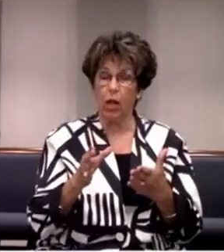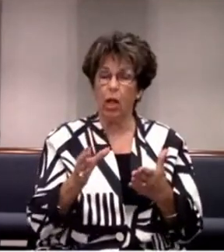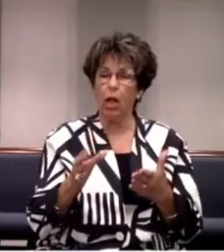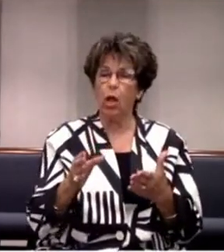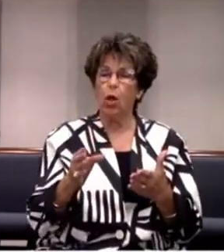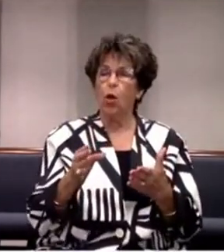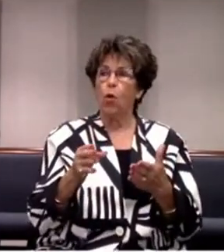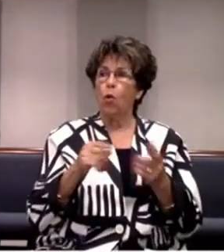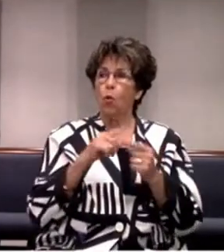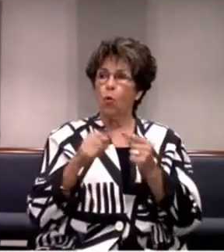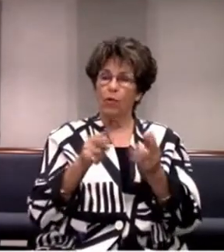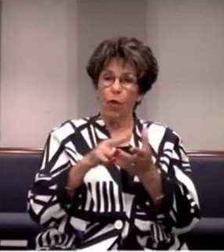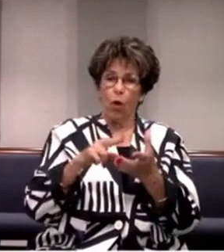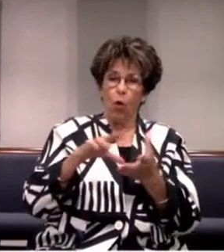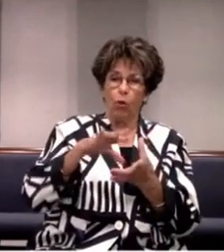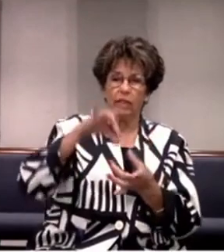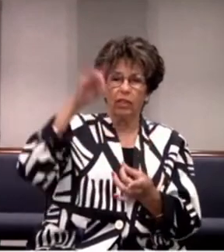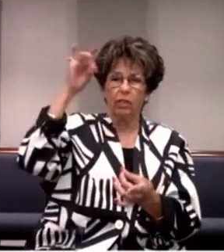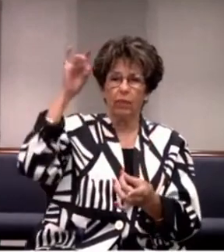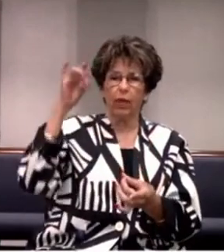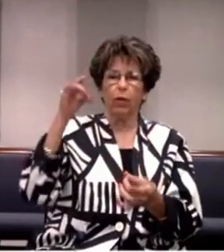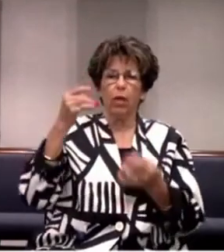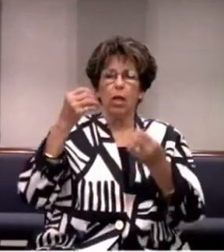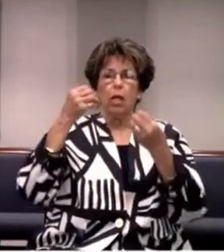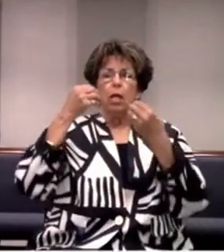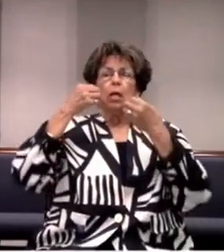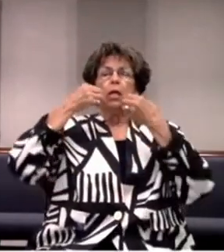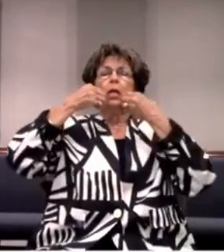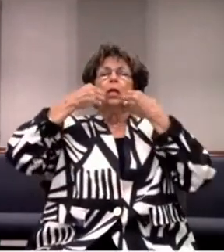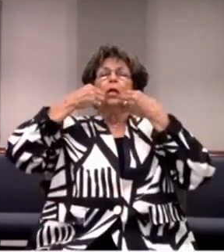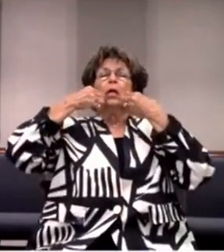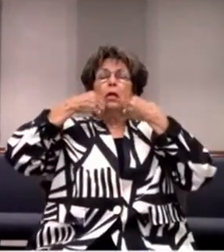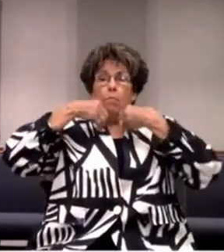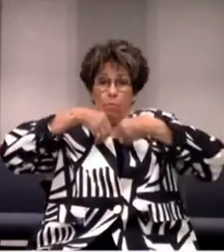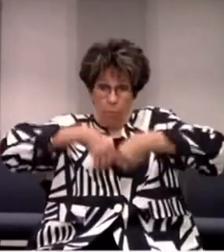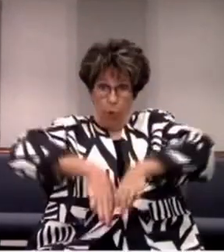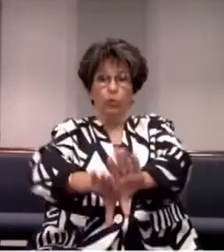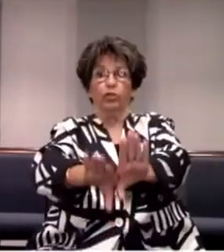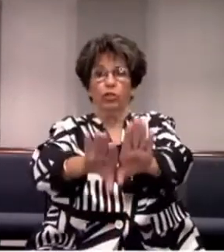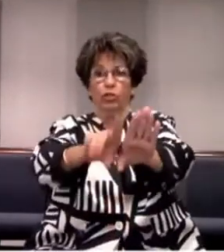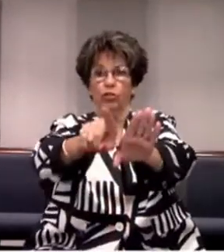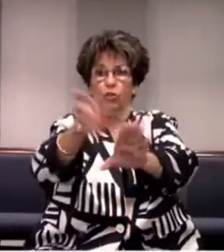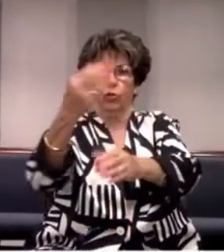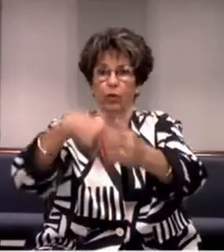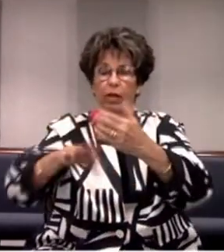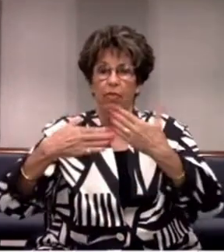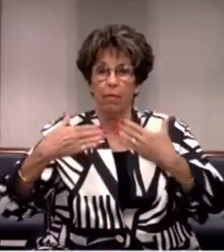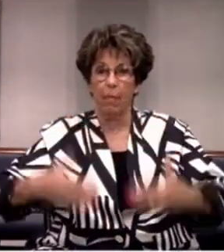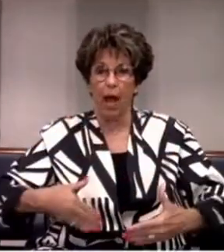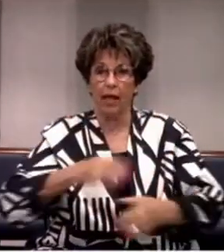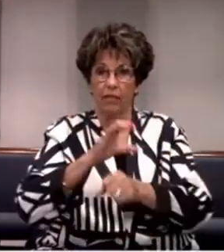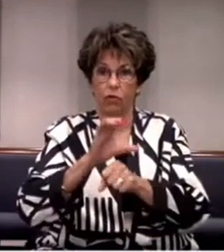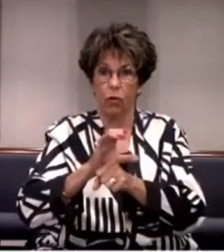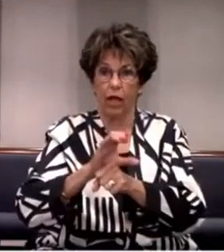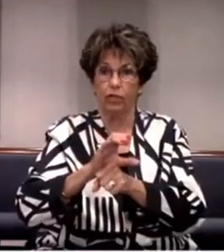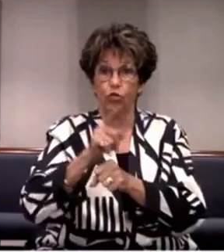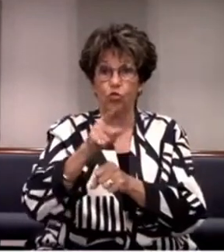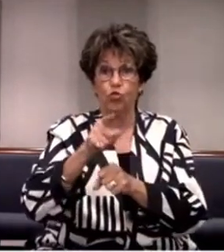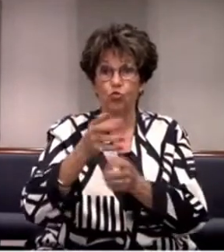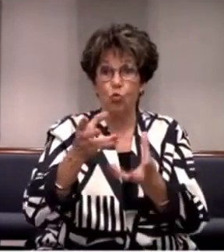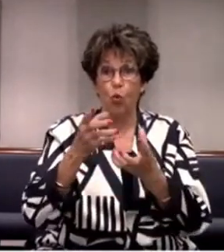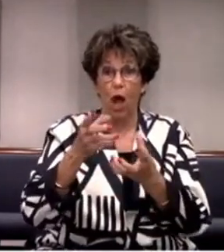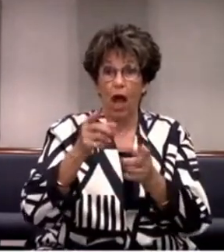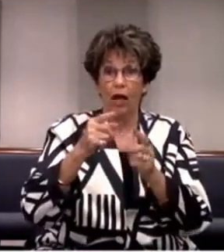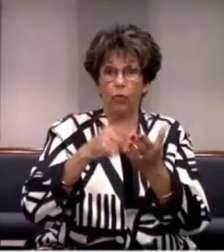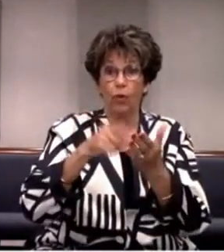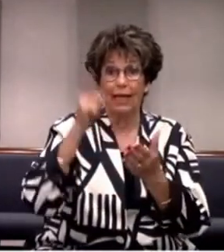indwells you and immerses you into the body of Christ, you want what he wants.